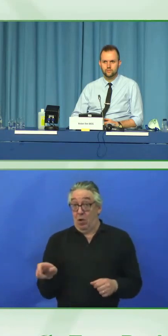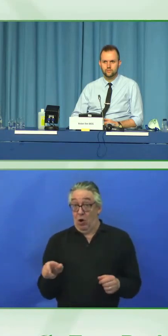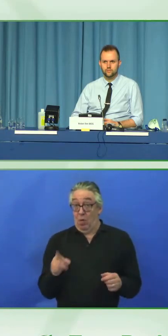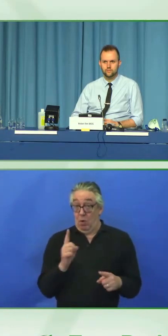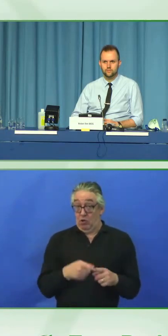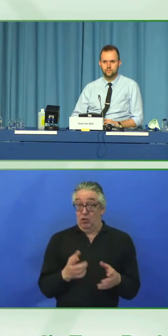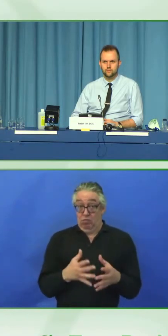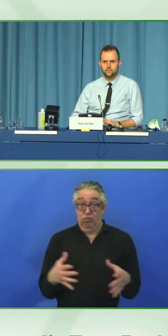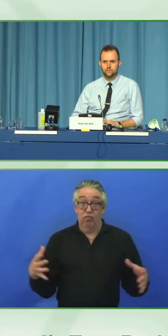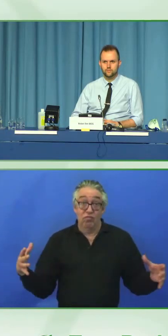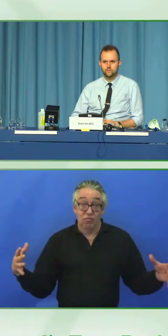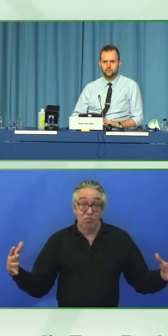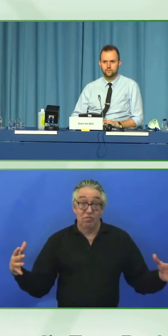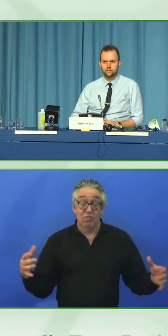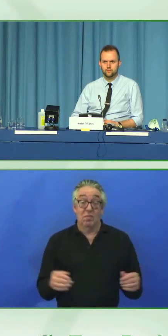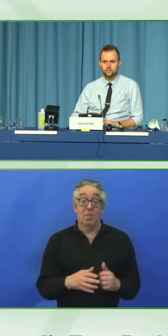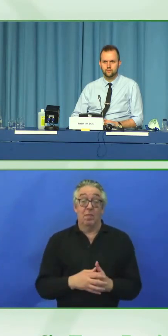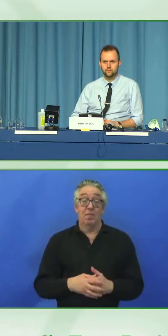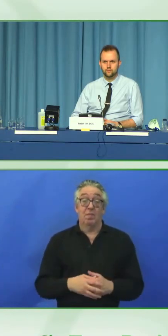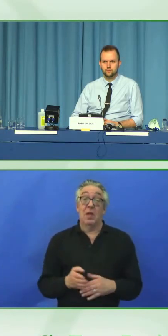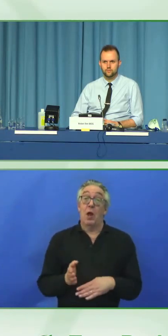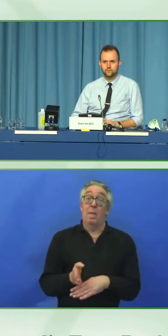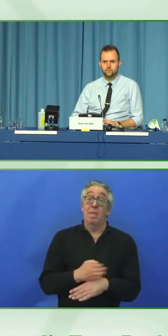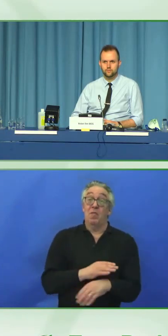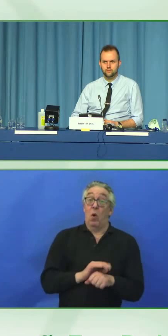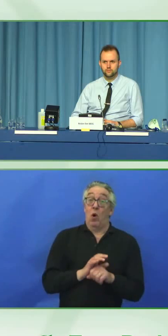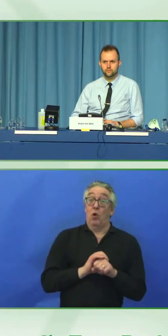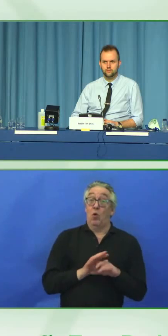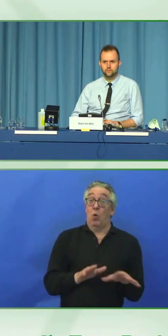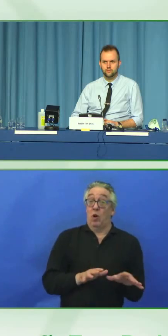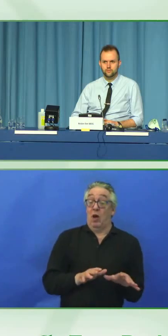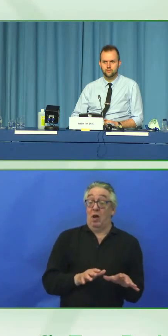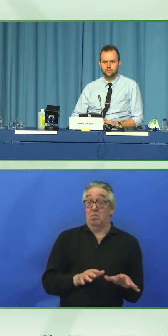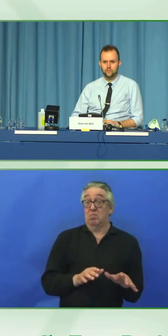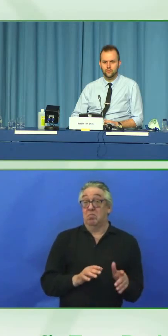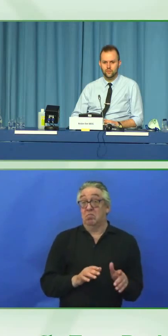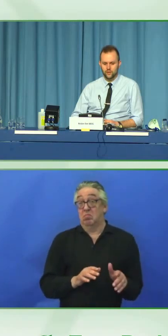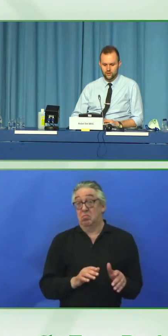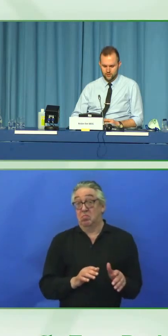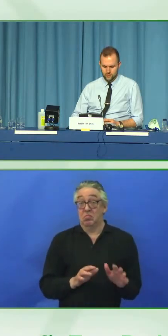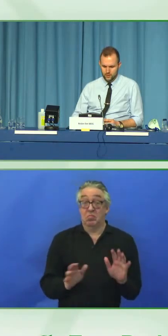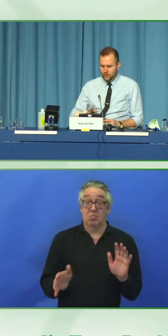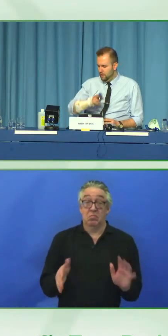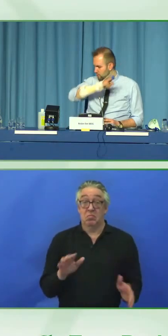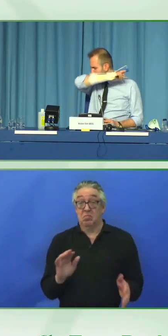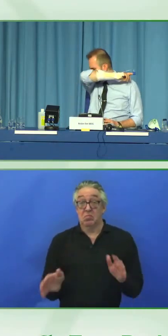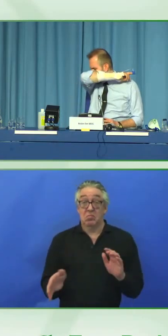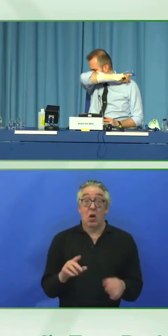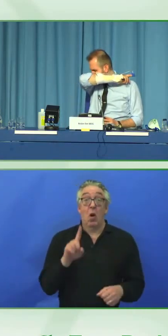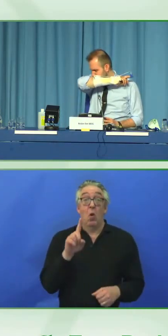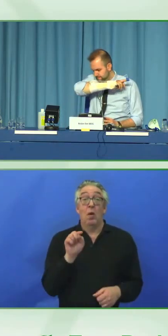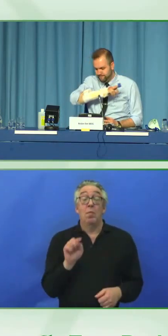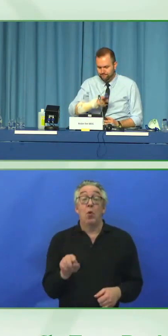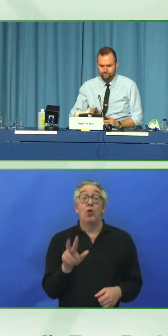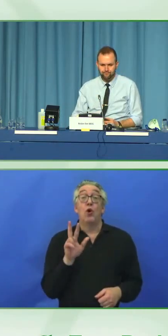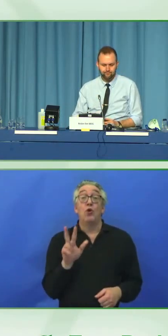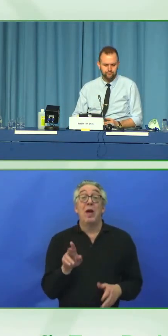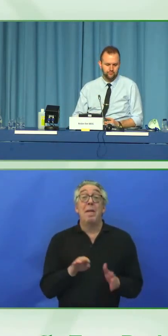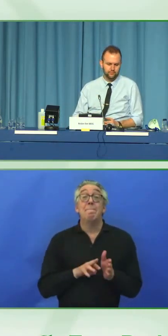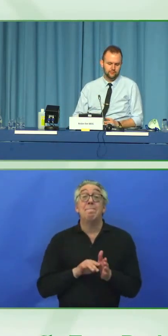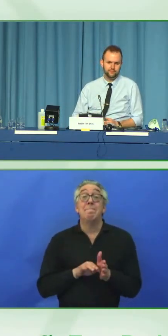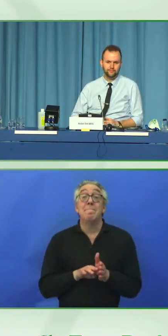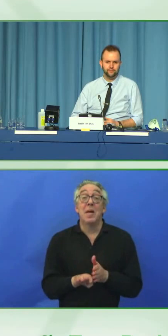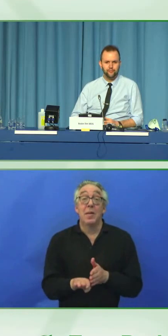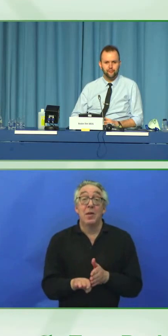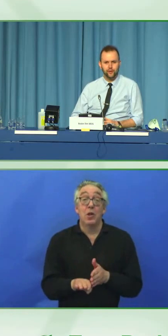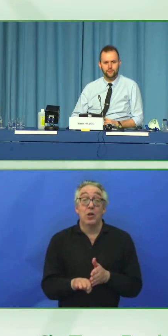the impact of the pandemic, around 1.3 million journeys were made by disabled people every single day in London. That is a